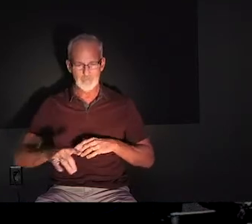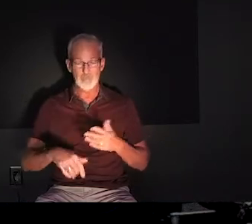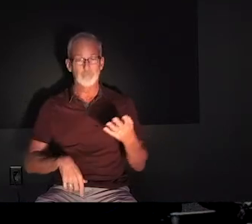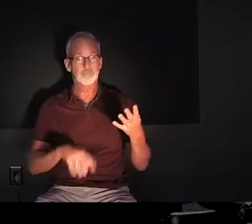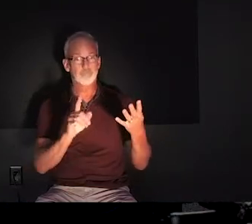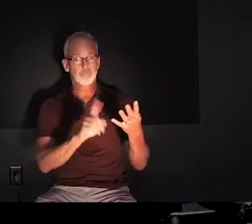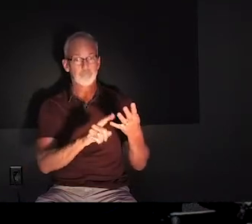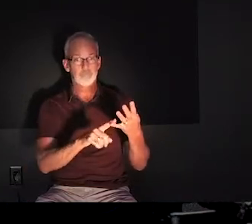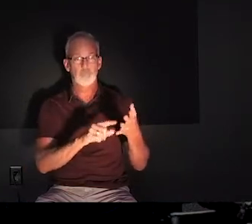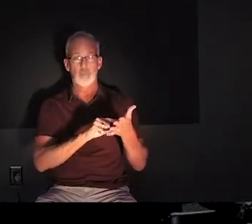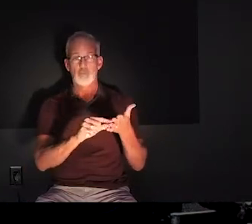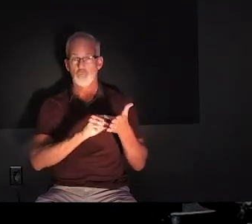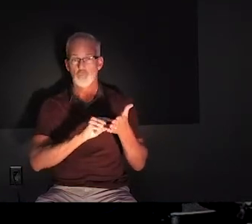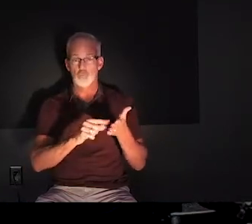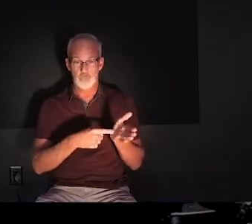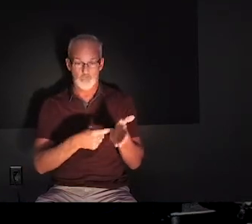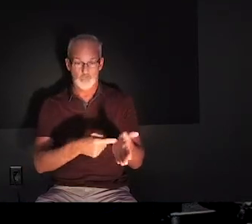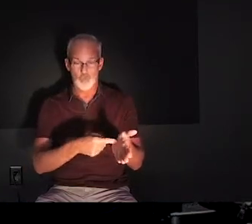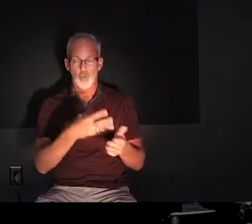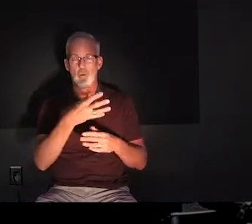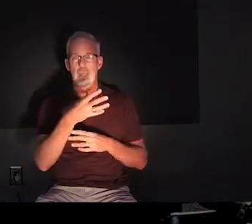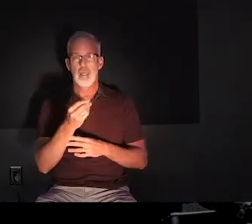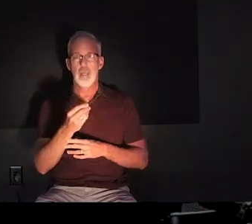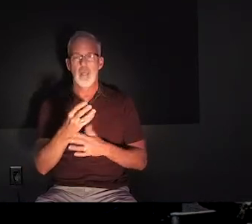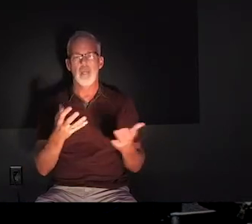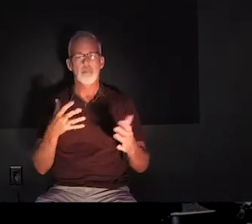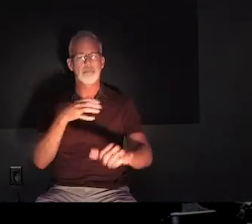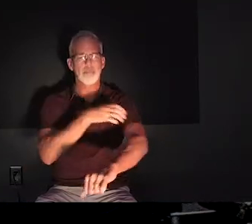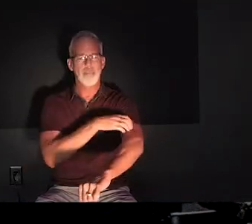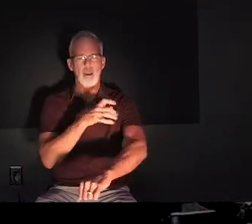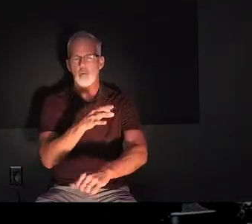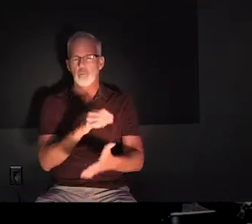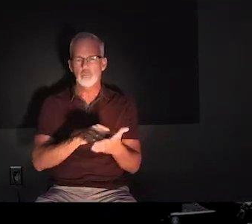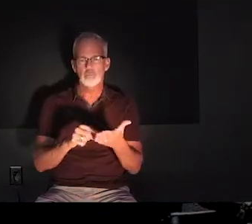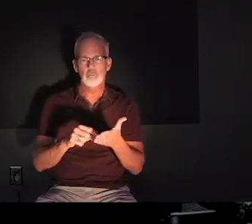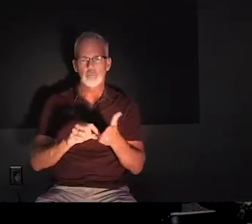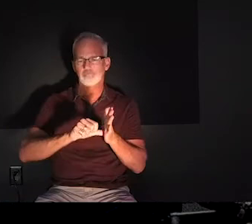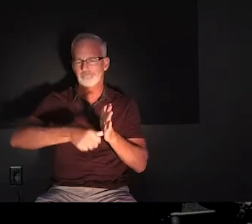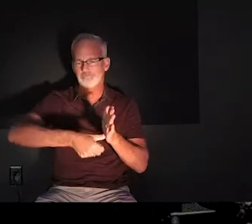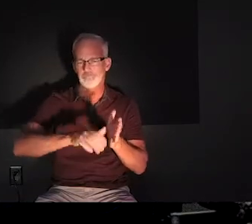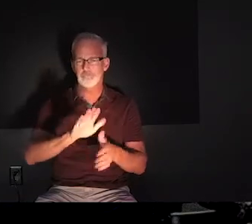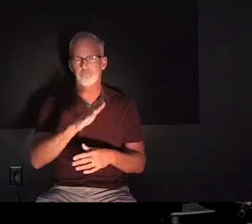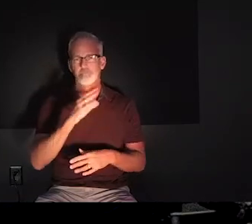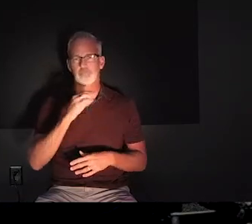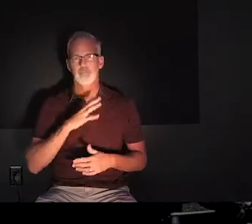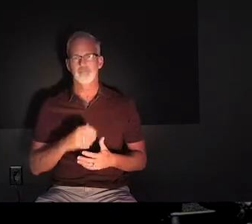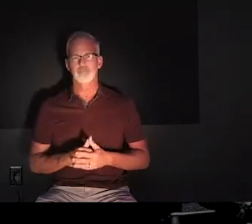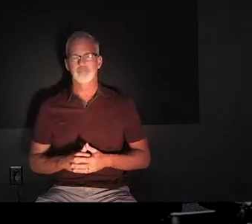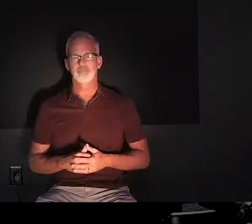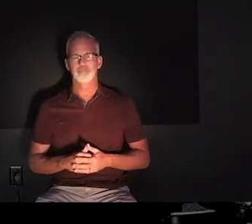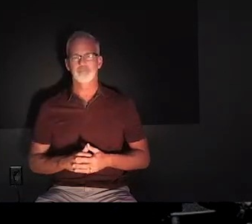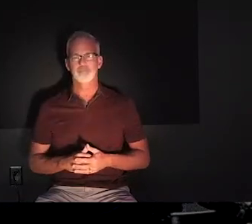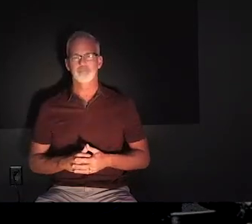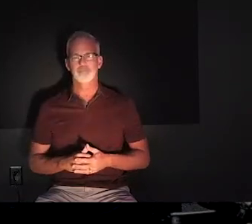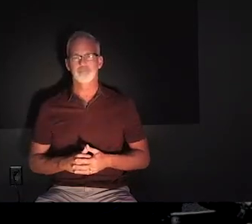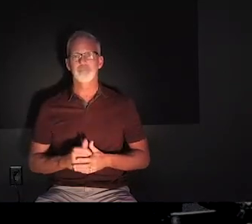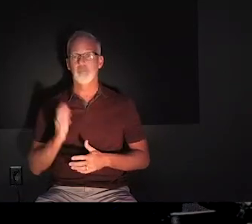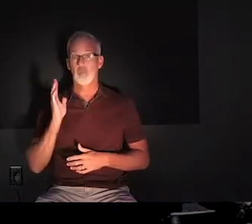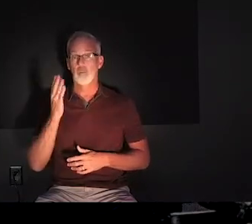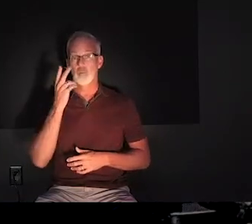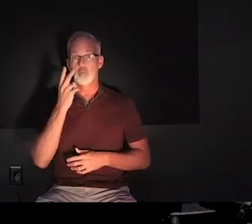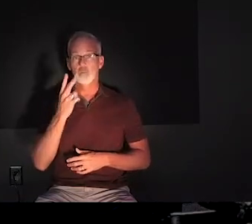going to see Scripture, and you're going to see the power of Scripture as you read it. You're going to